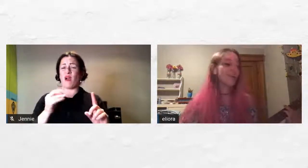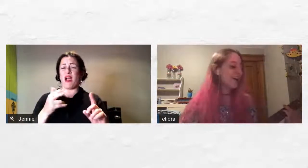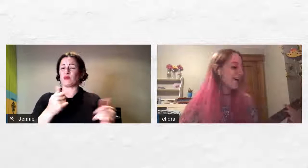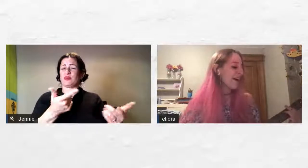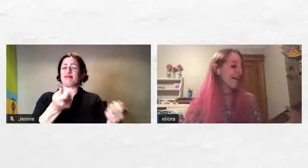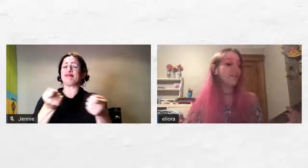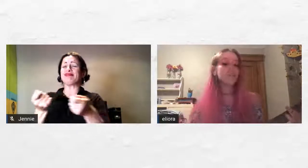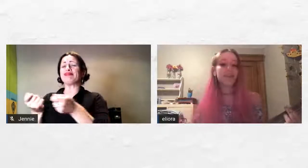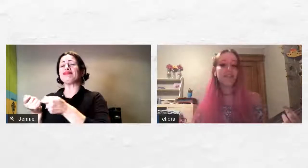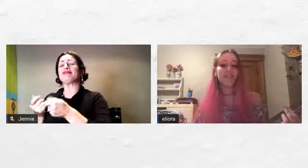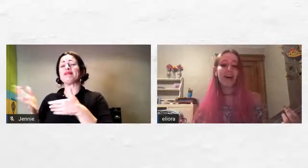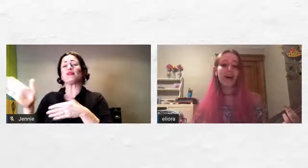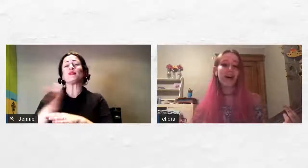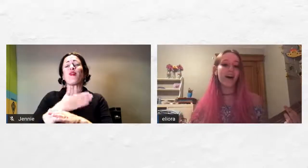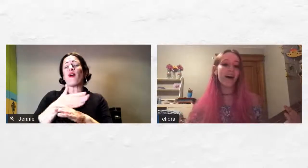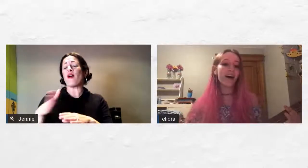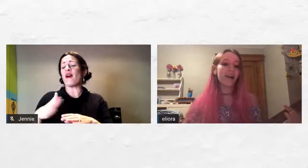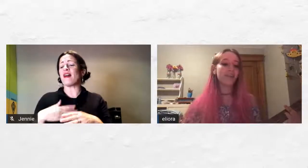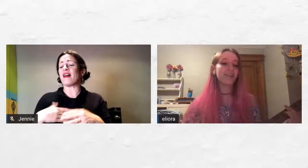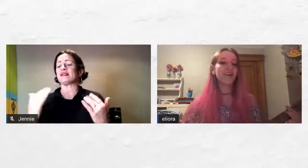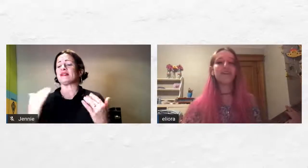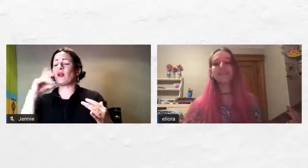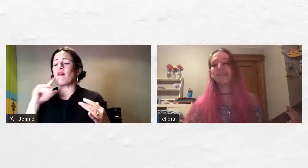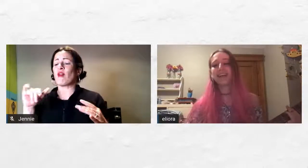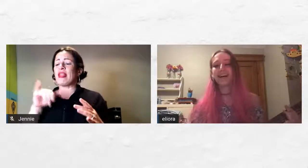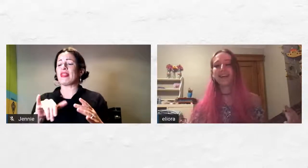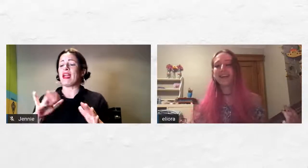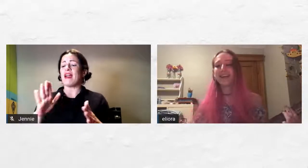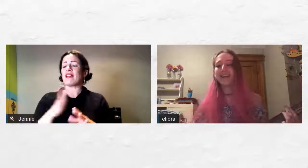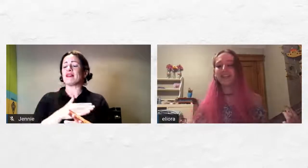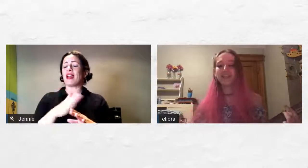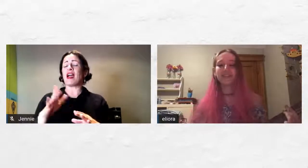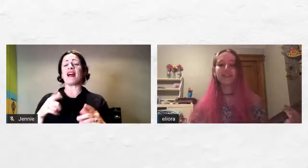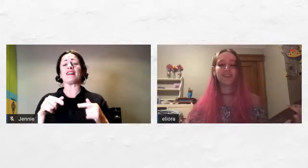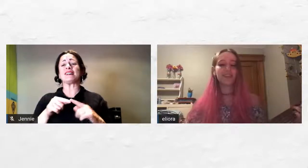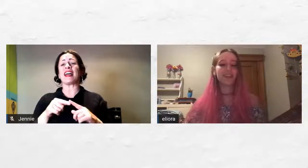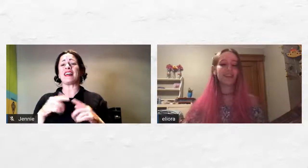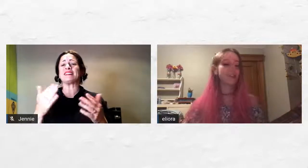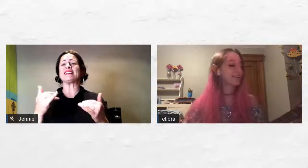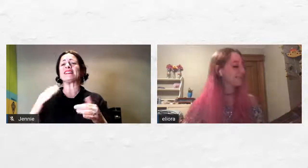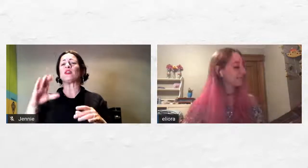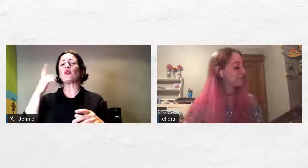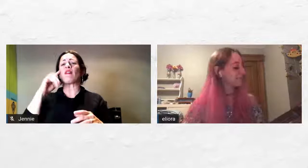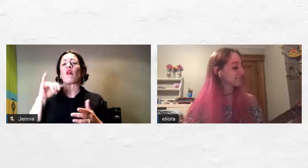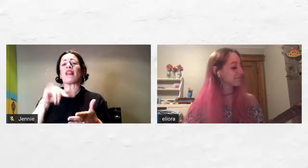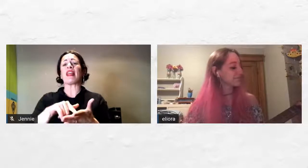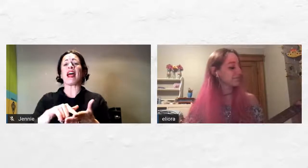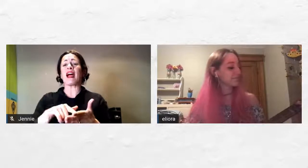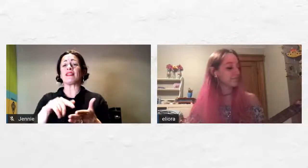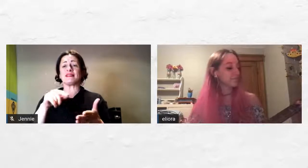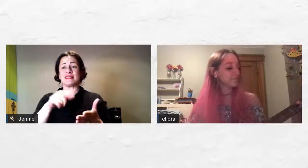along? Help me find the notes I need to sing.